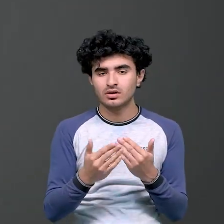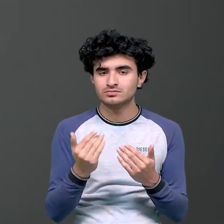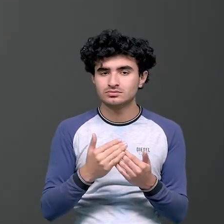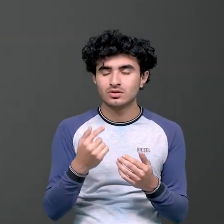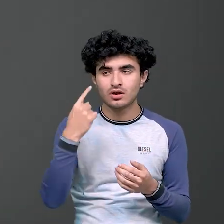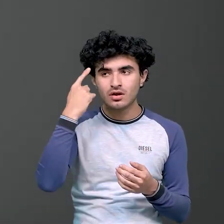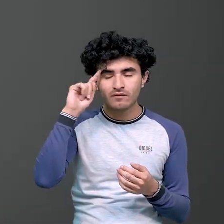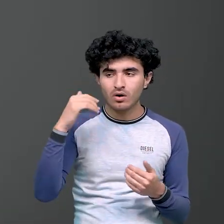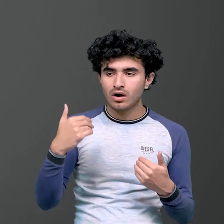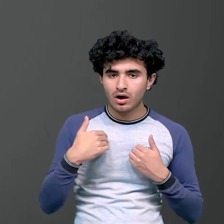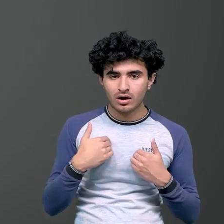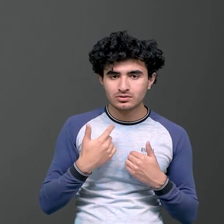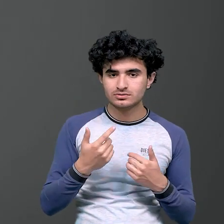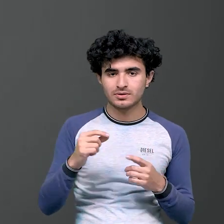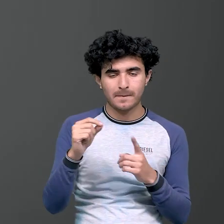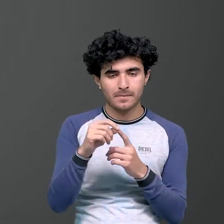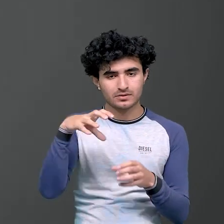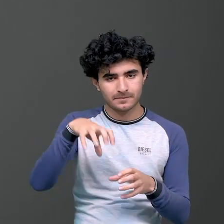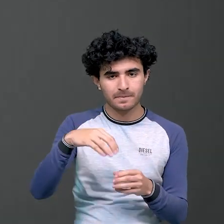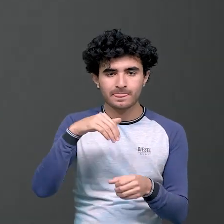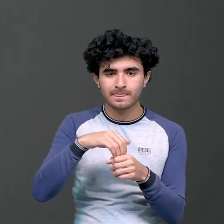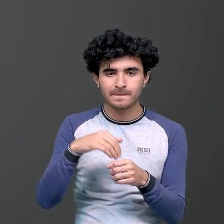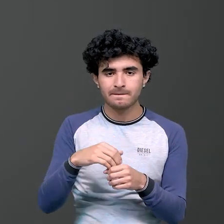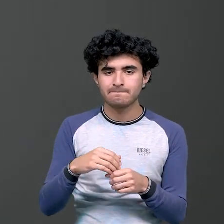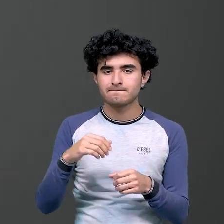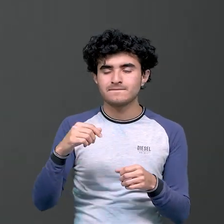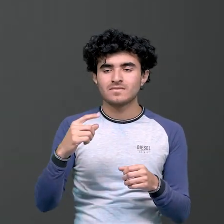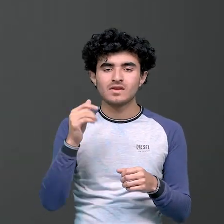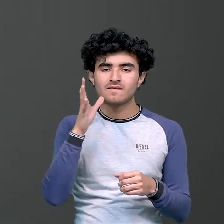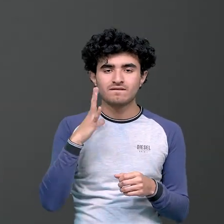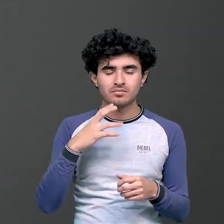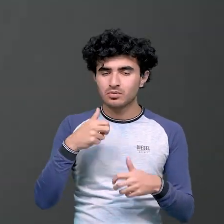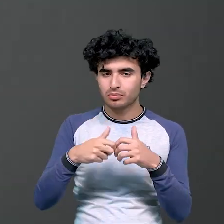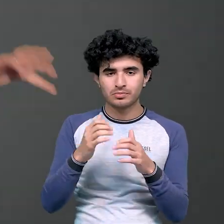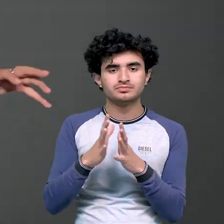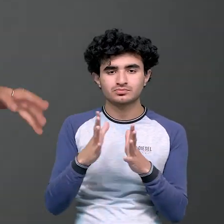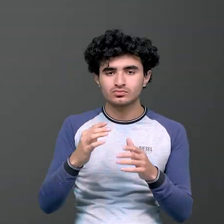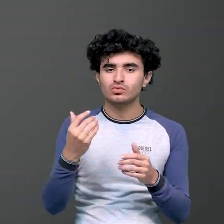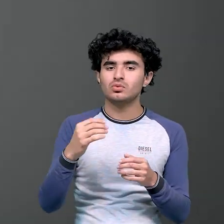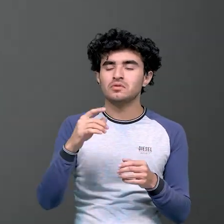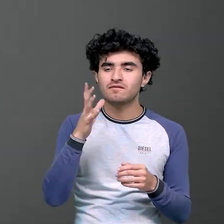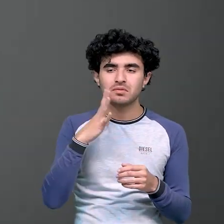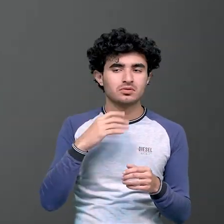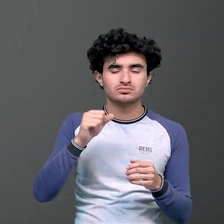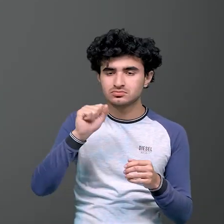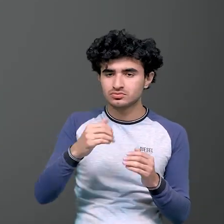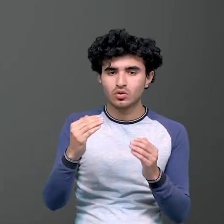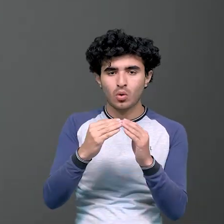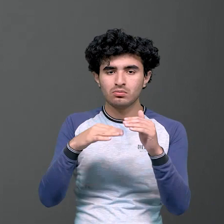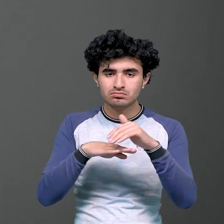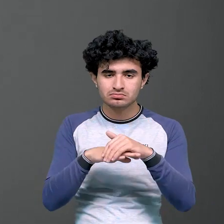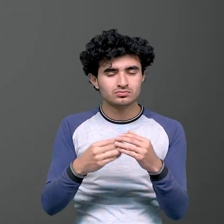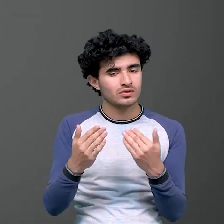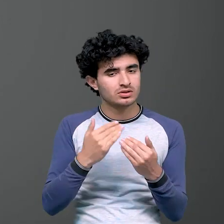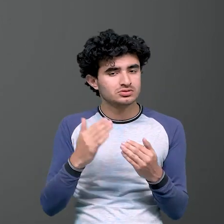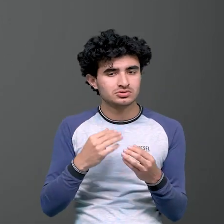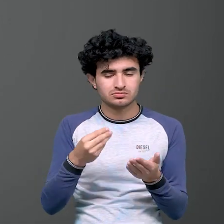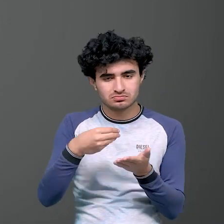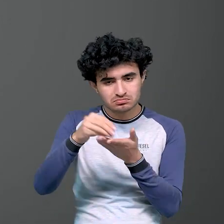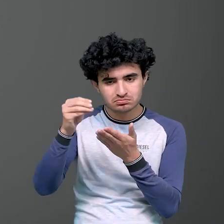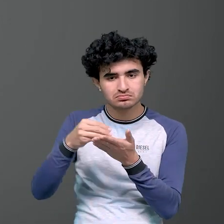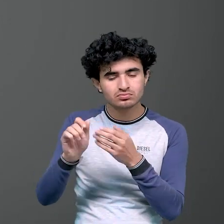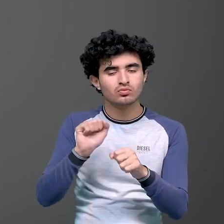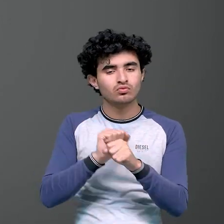in our society, which is patriarchal and which is male dominated, for women to sit at home, earn an income, trade in crypto,